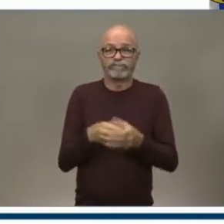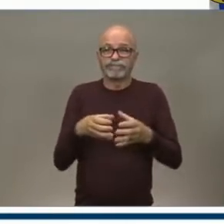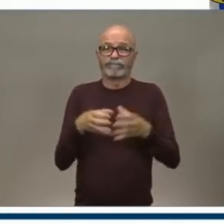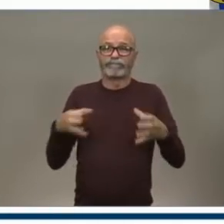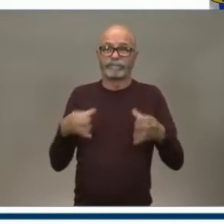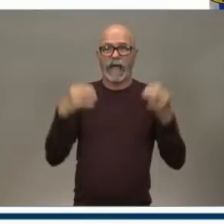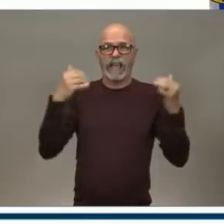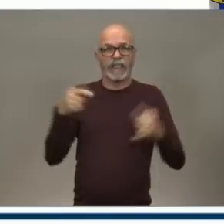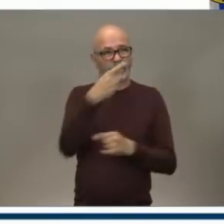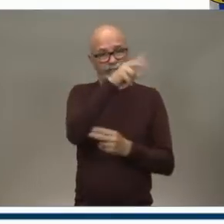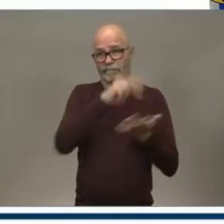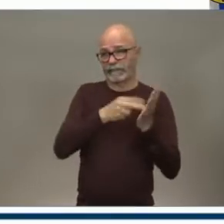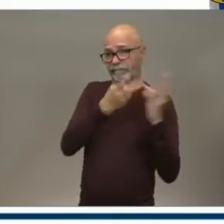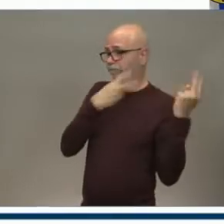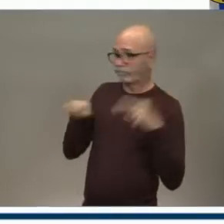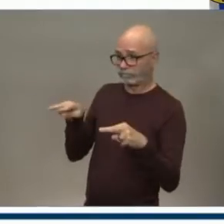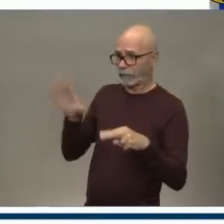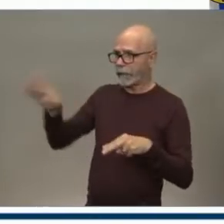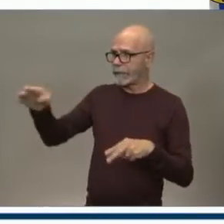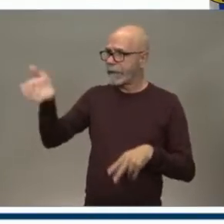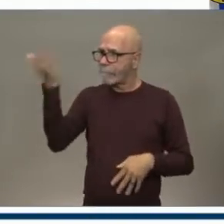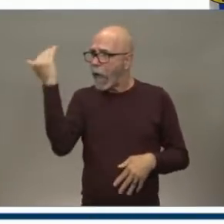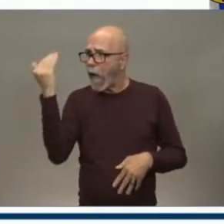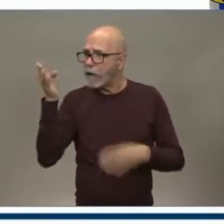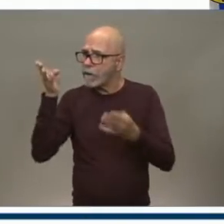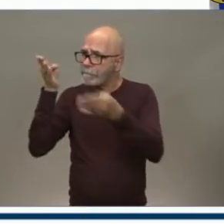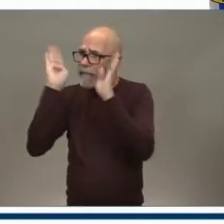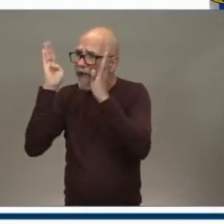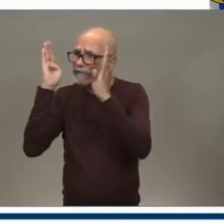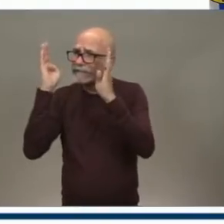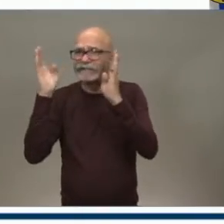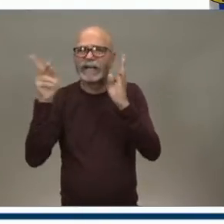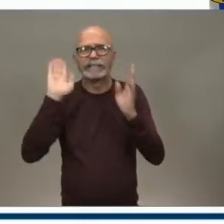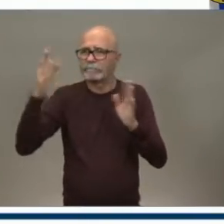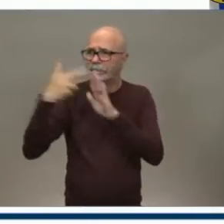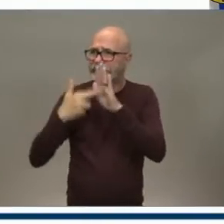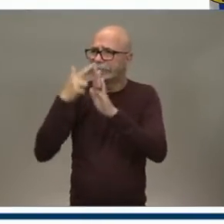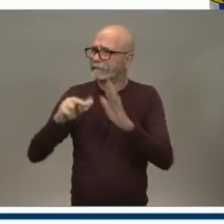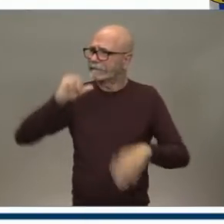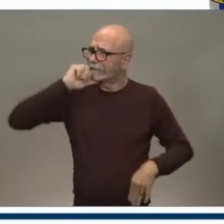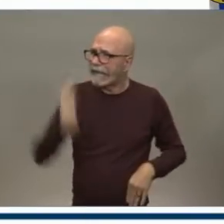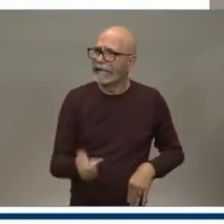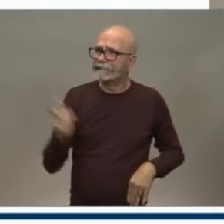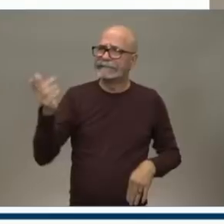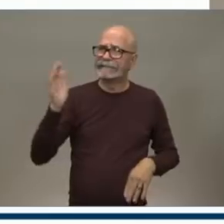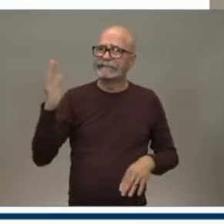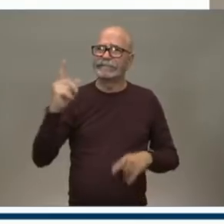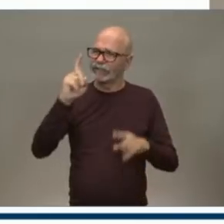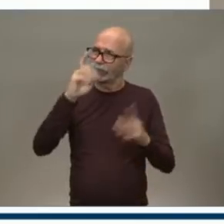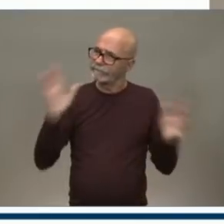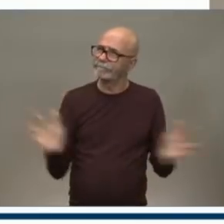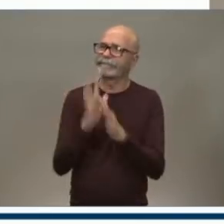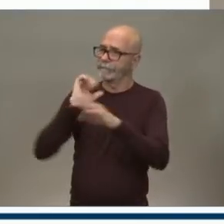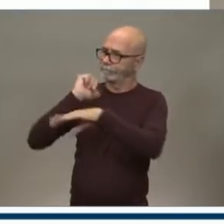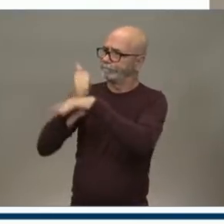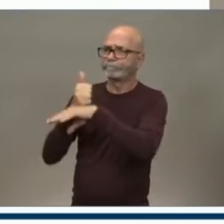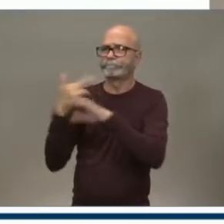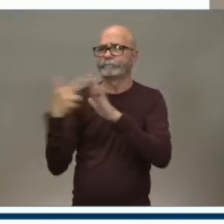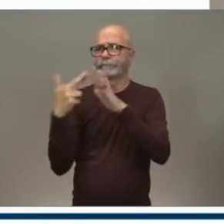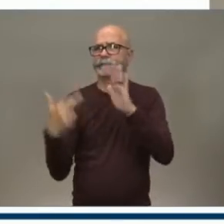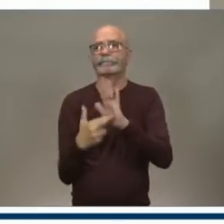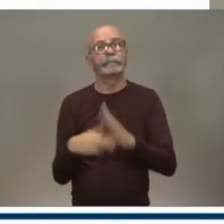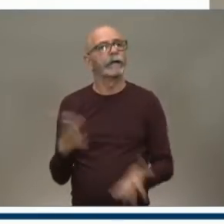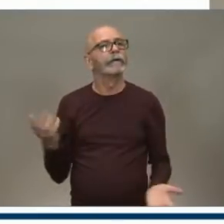than 10 or aren't wearing masks, aren't following public health directives? That's certainly an ongoing conversation. We've already asked